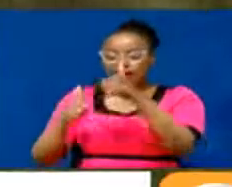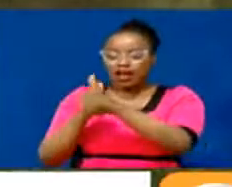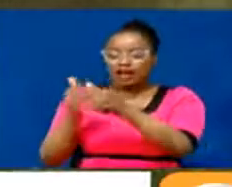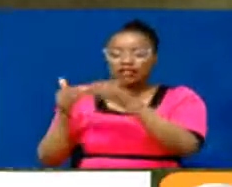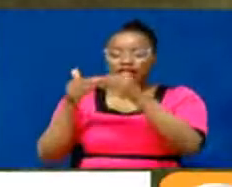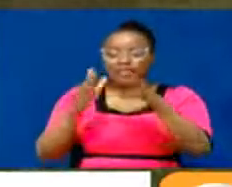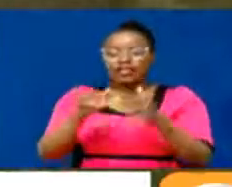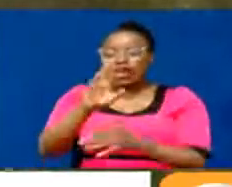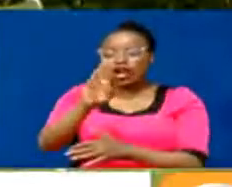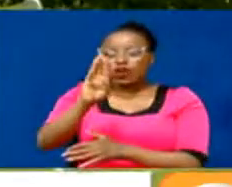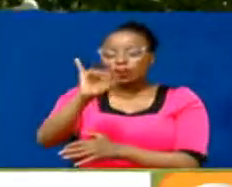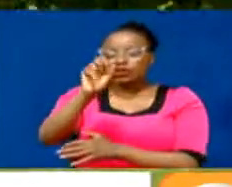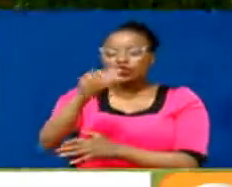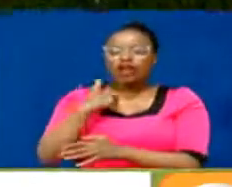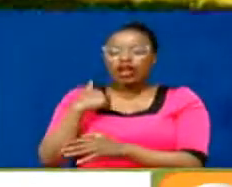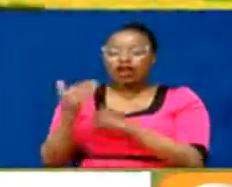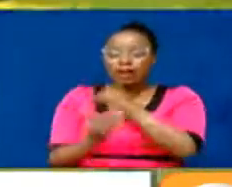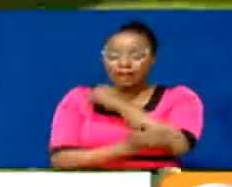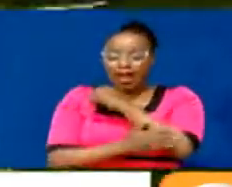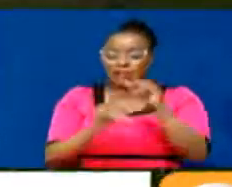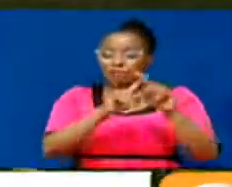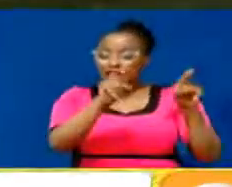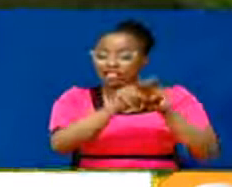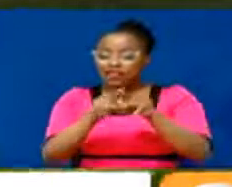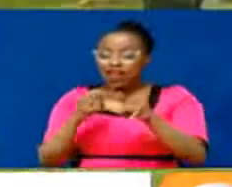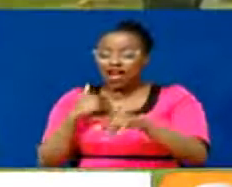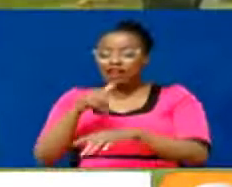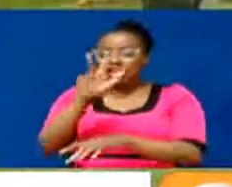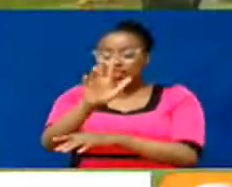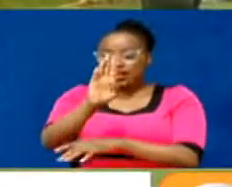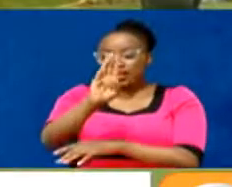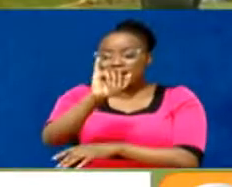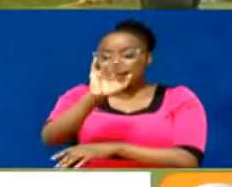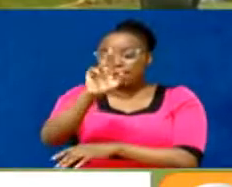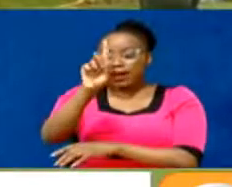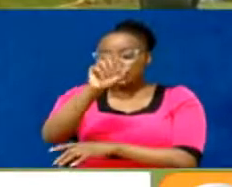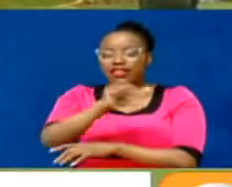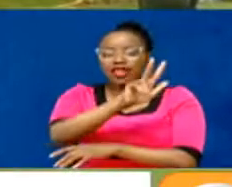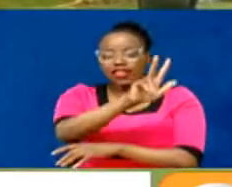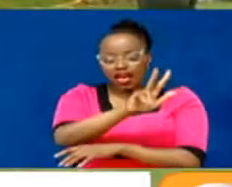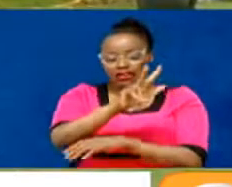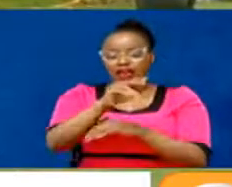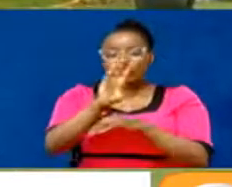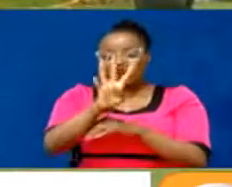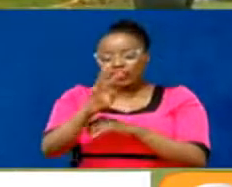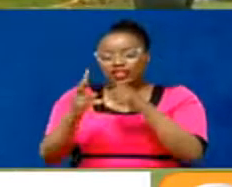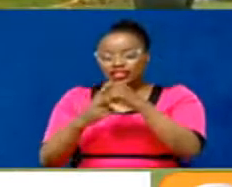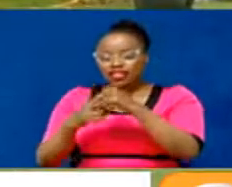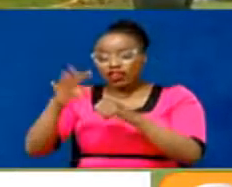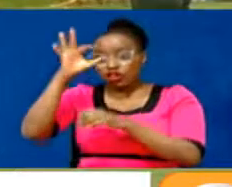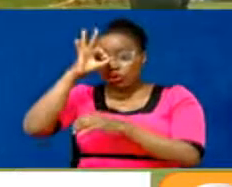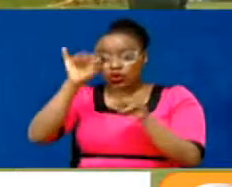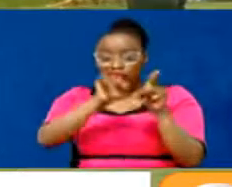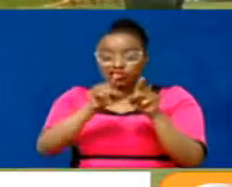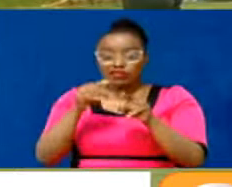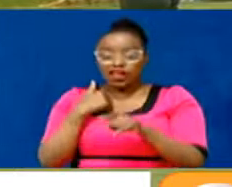Chinhoi had a bad start with a bogey in hole 1 but recovered with 3 birdies in the third, fourth and seventh hole. In the front 9,